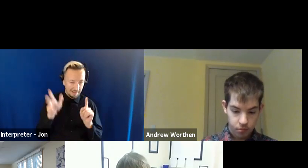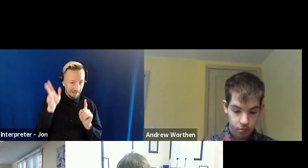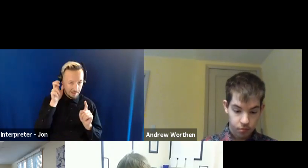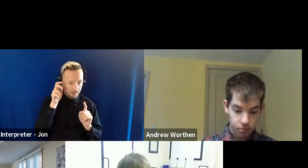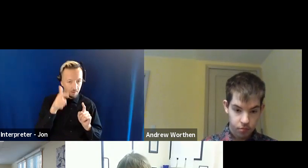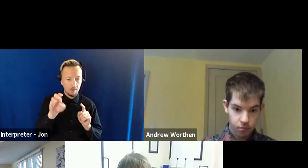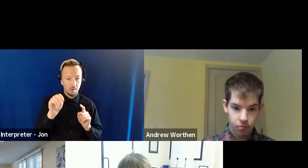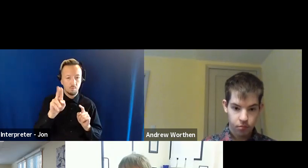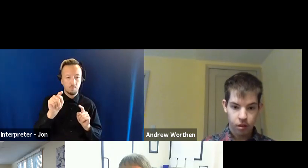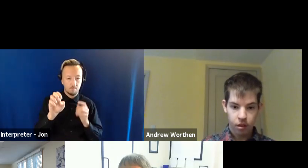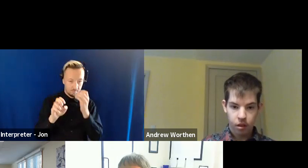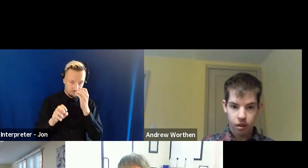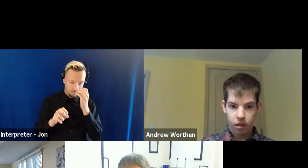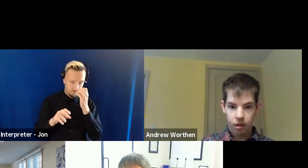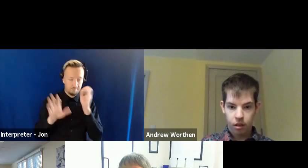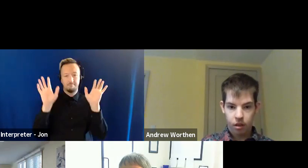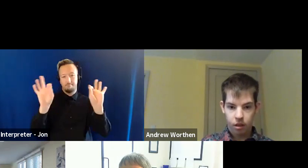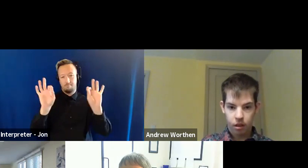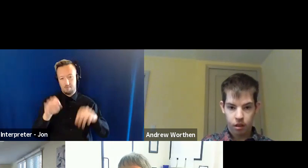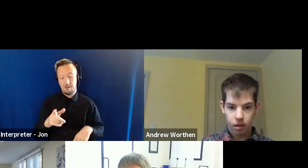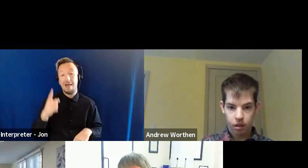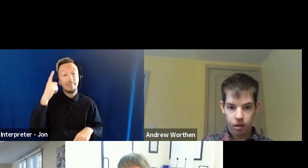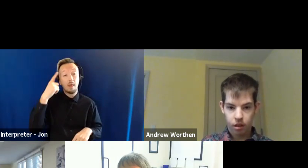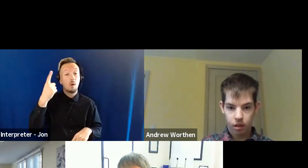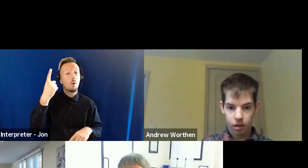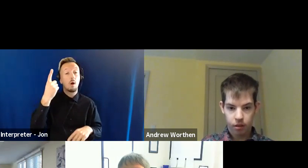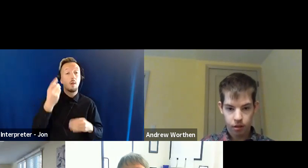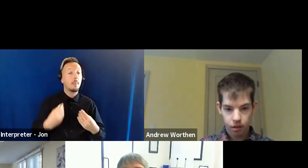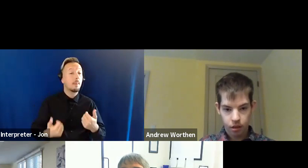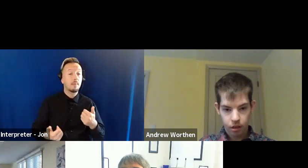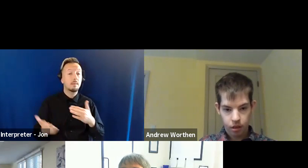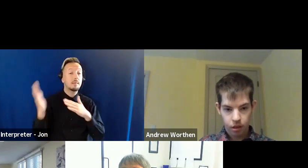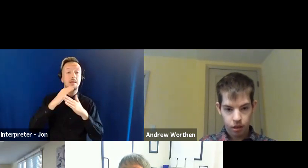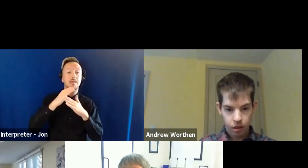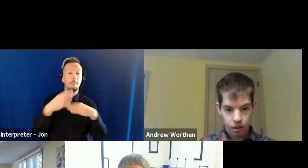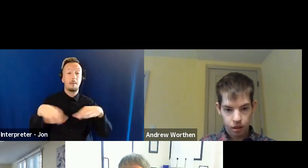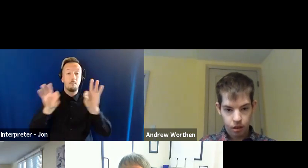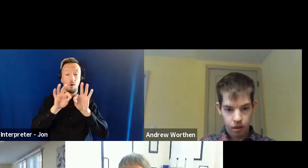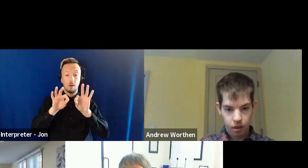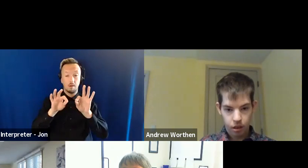Patricia, you're muted. Yeah, there we go. I think the most important thing that happened